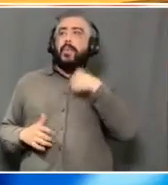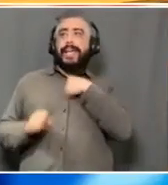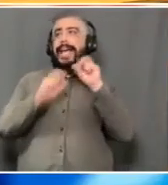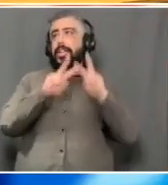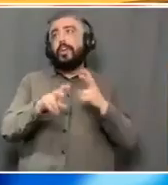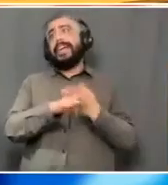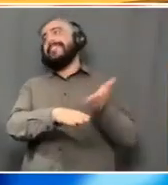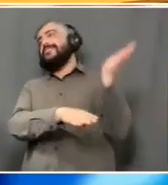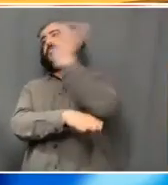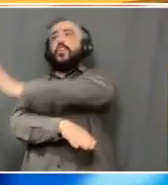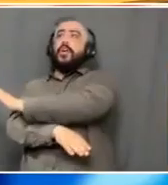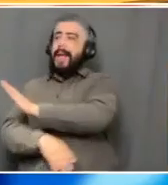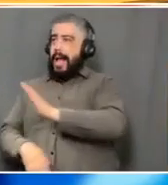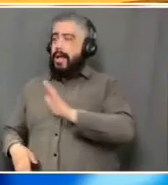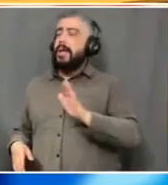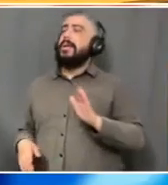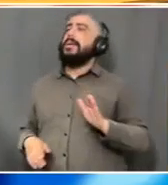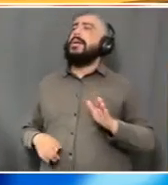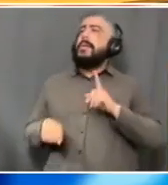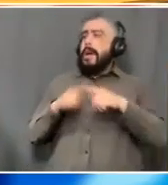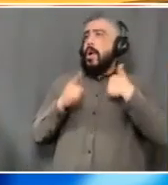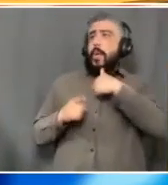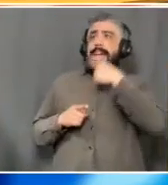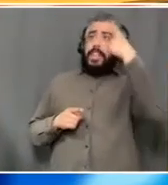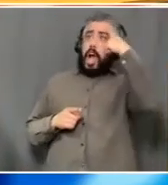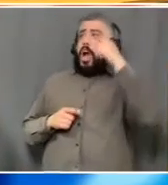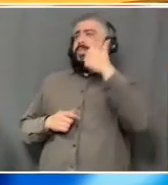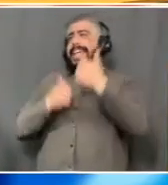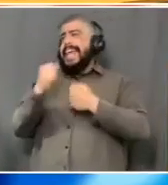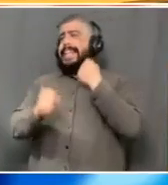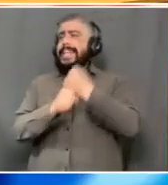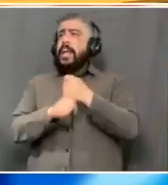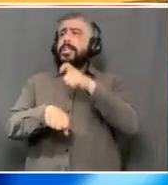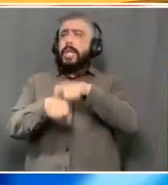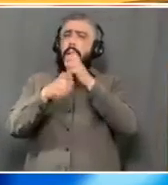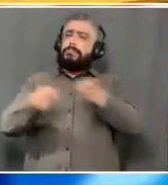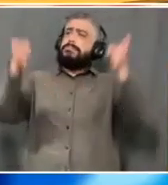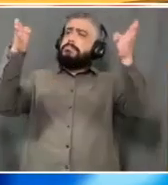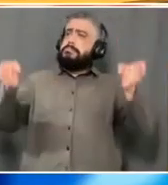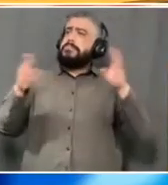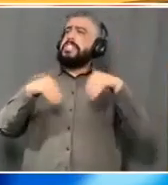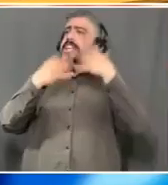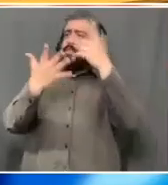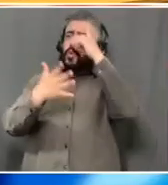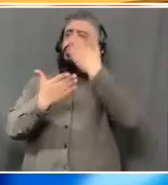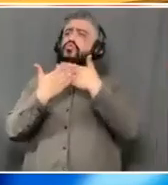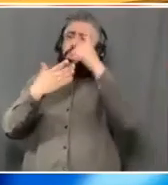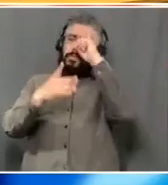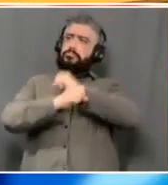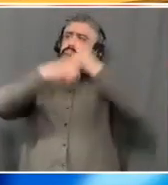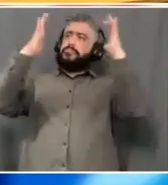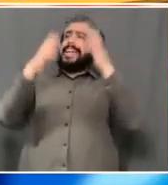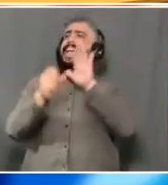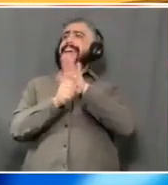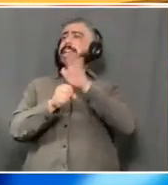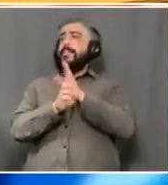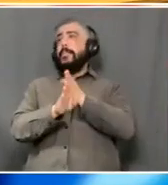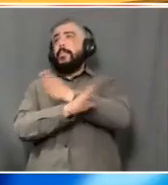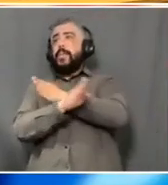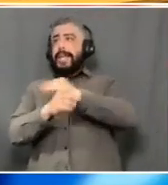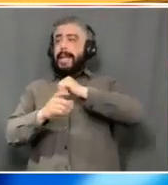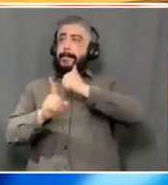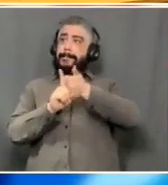back. But we thought a 10-year time horizon would give a good idea. There'll be enough pre-pandemic years to kind of see